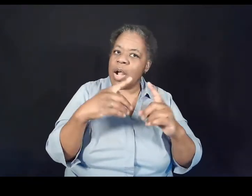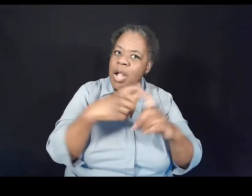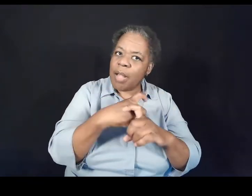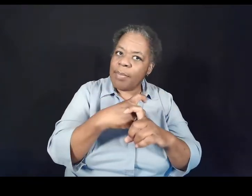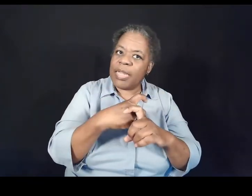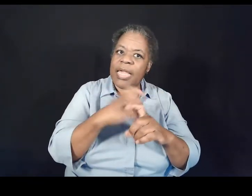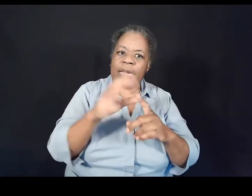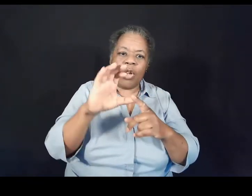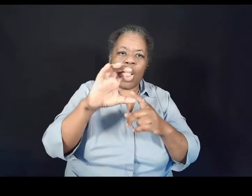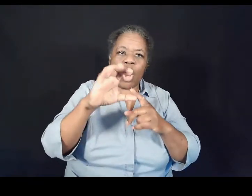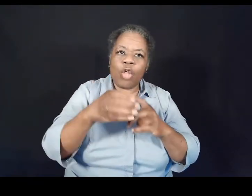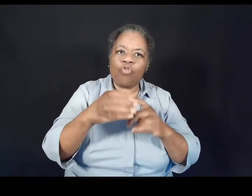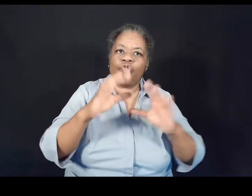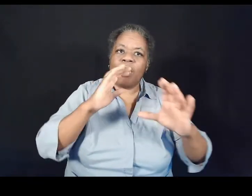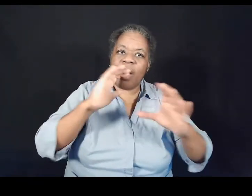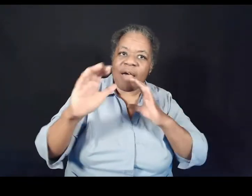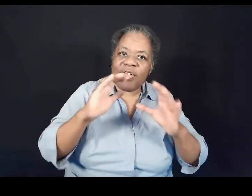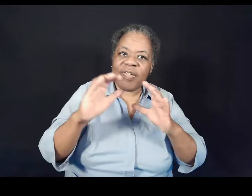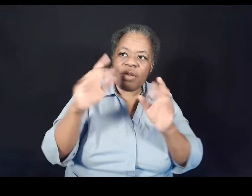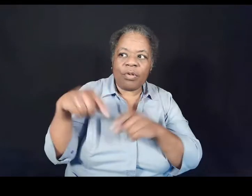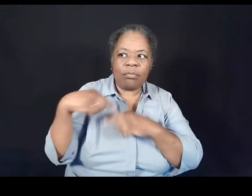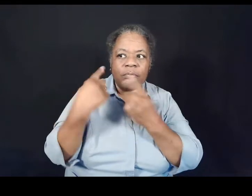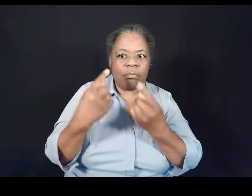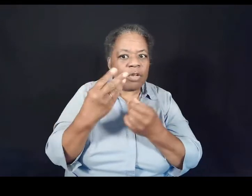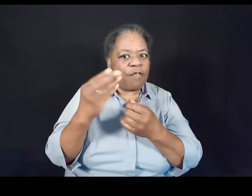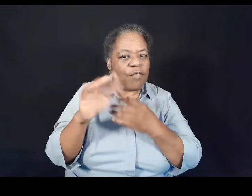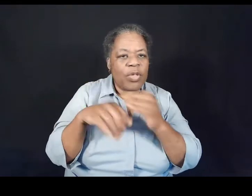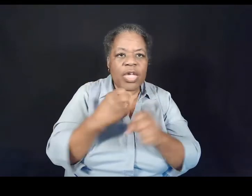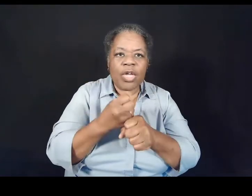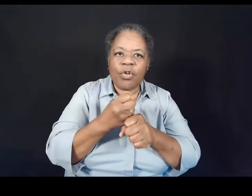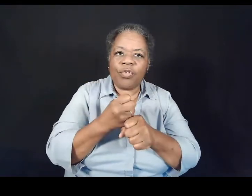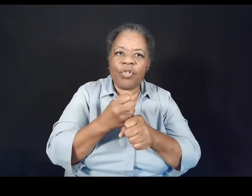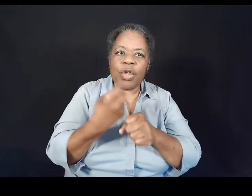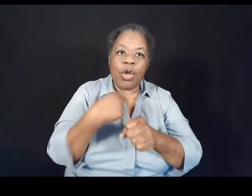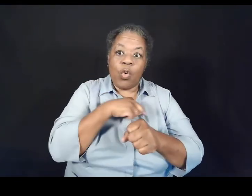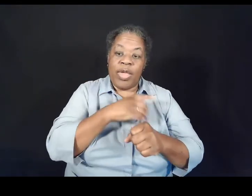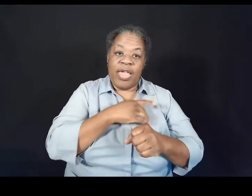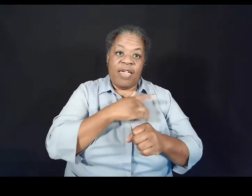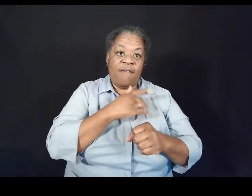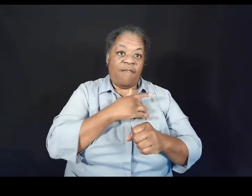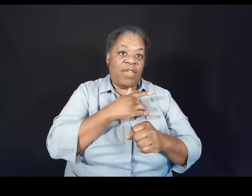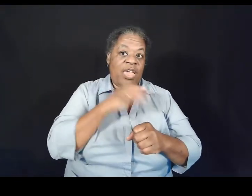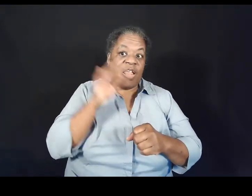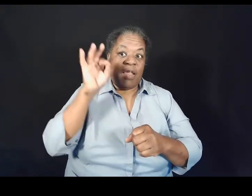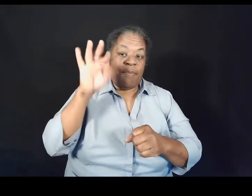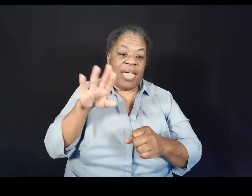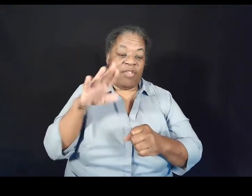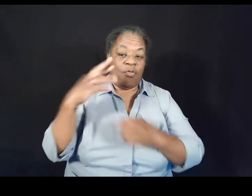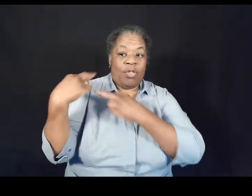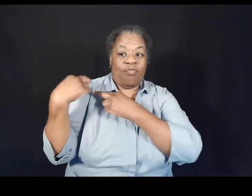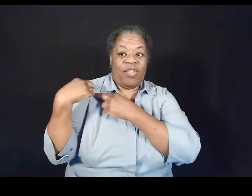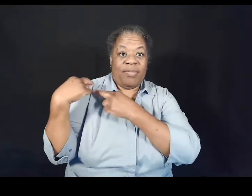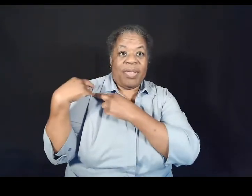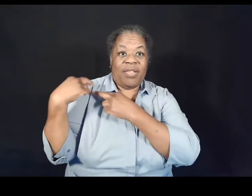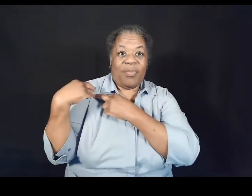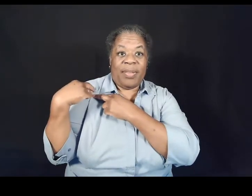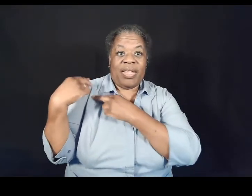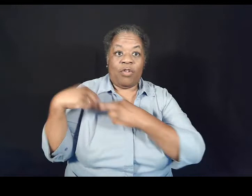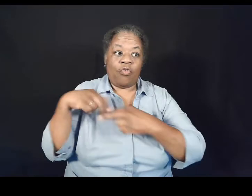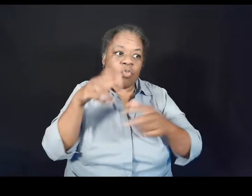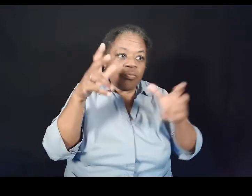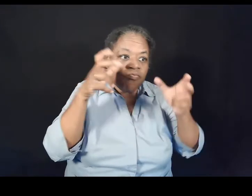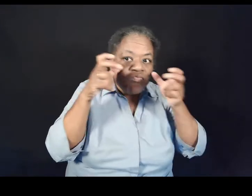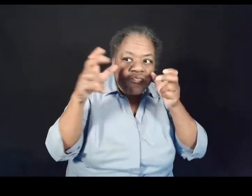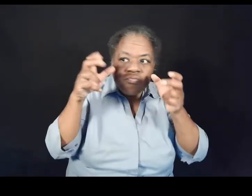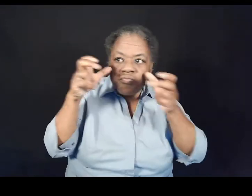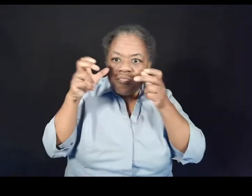cultural conversation the past few years. And we feel a pastoral responsibility to hear from those who are